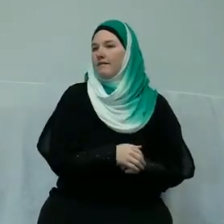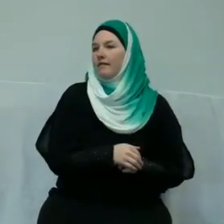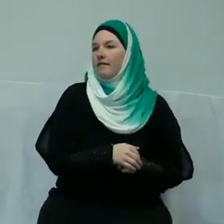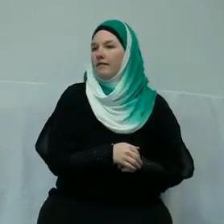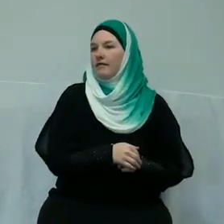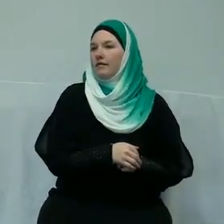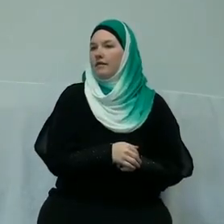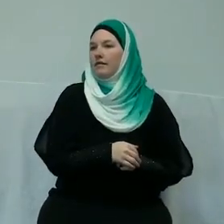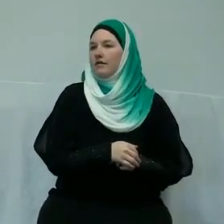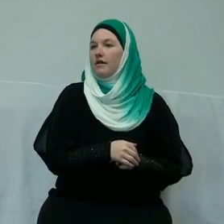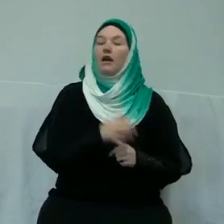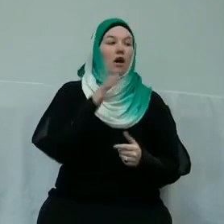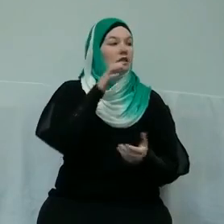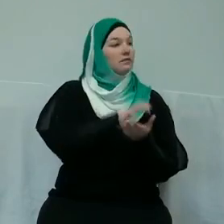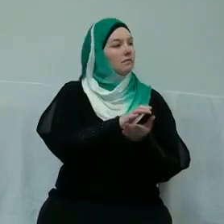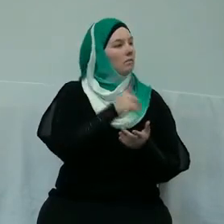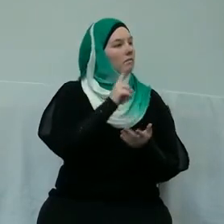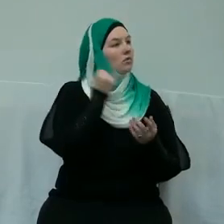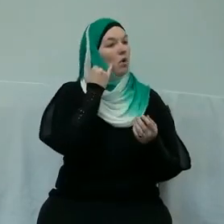is not in Islam. It is in Islam,